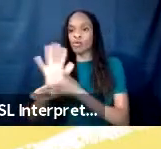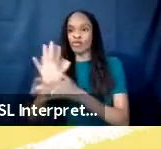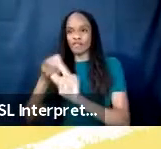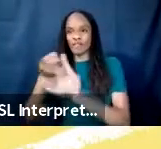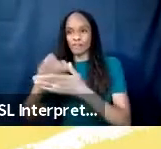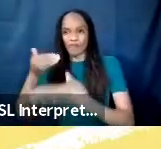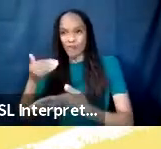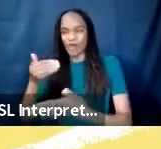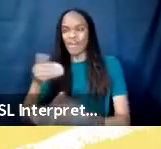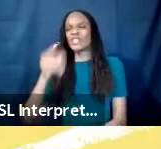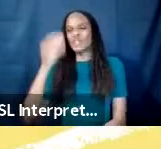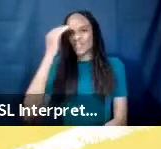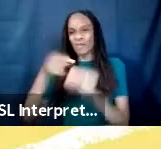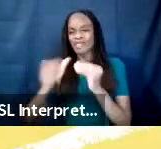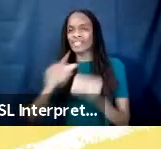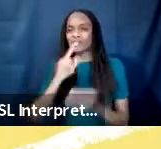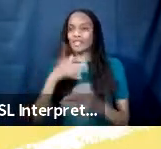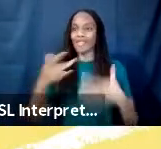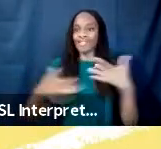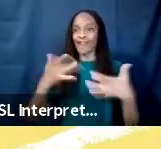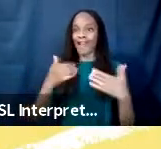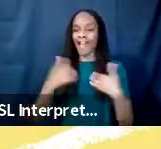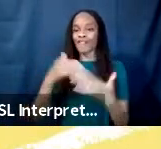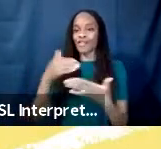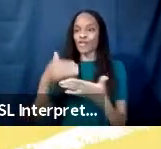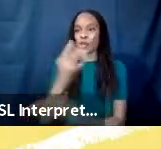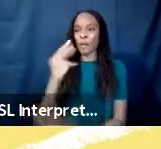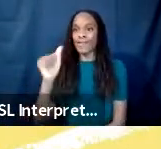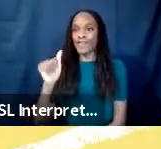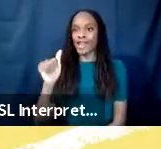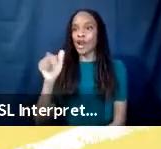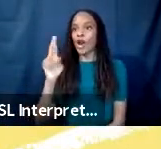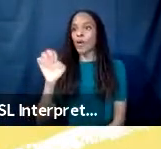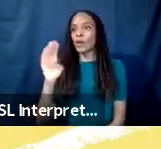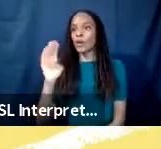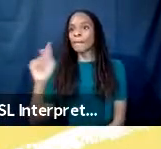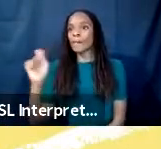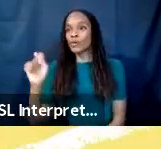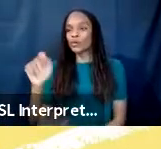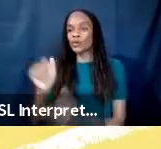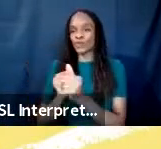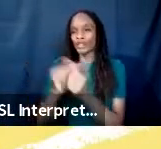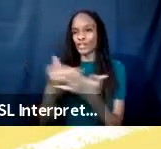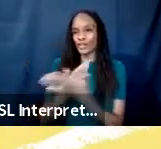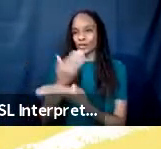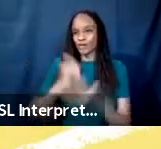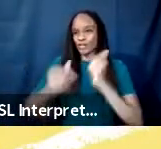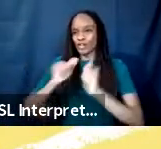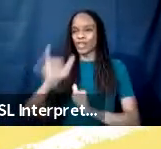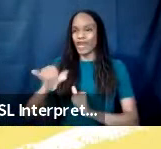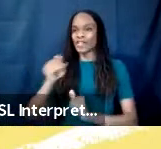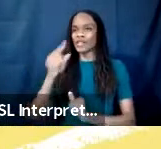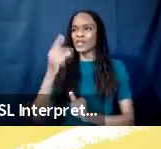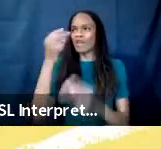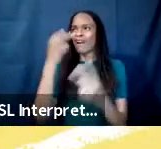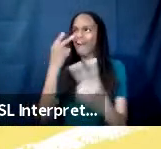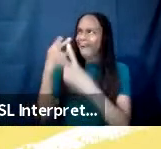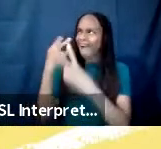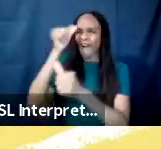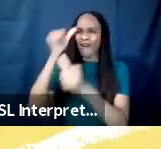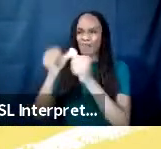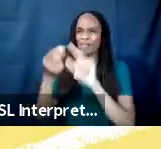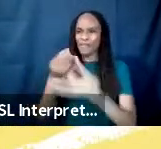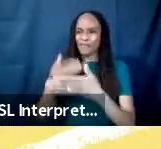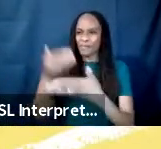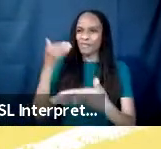familiar with those. It's so exciting when you get like the new media reboot of an old show, something that brings back memories, or maybe it's